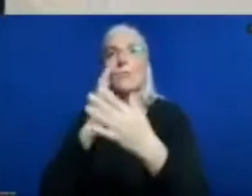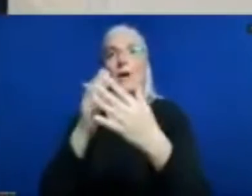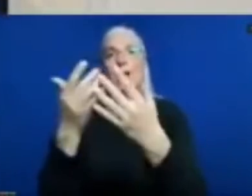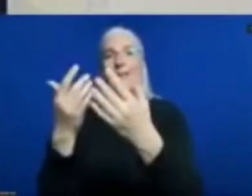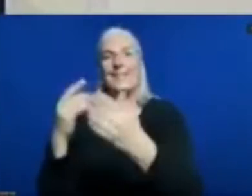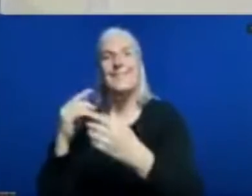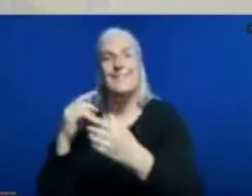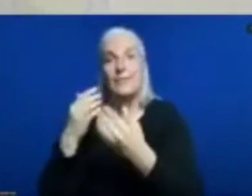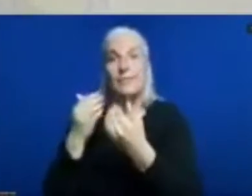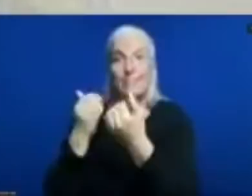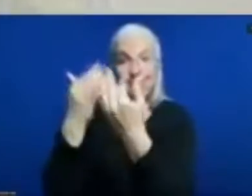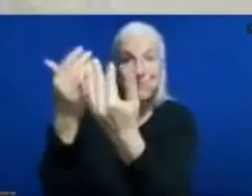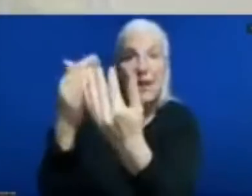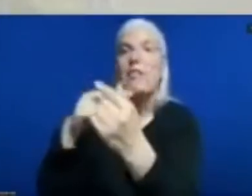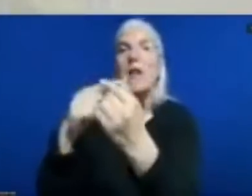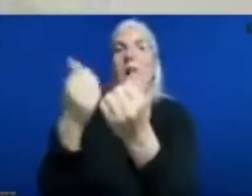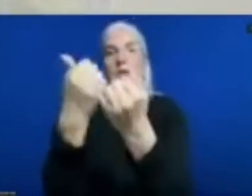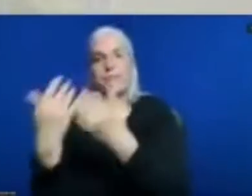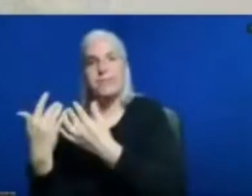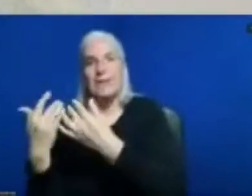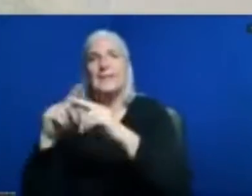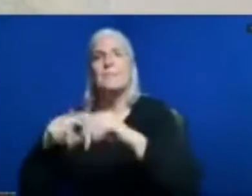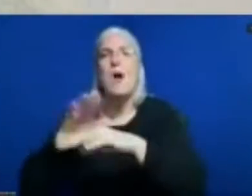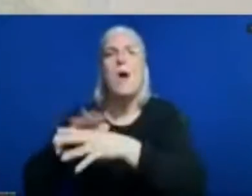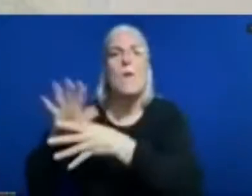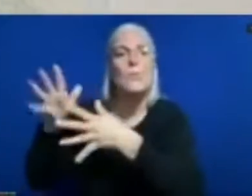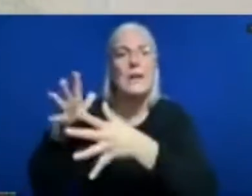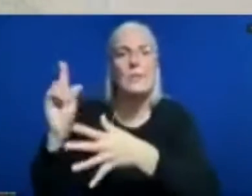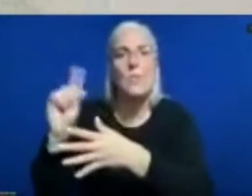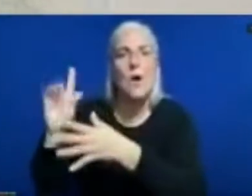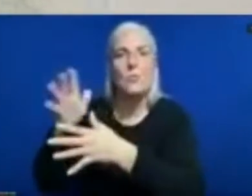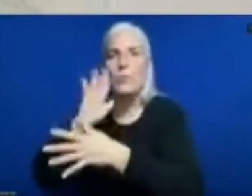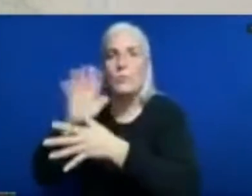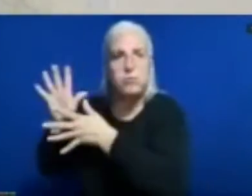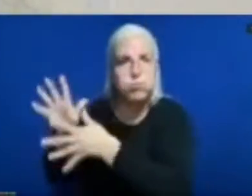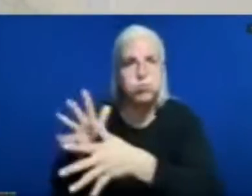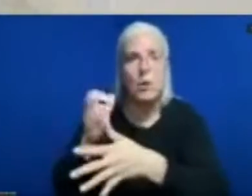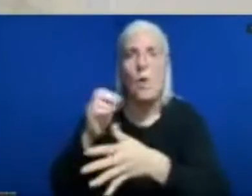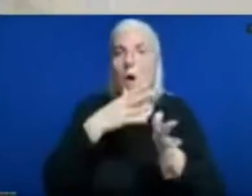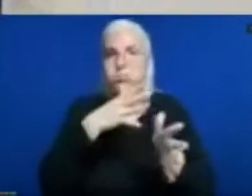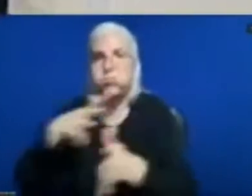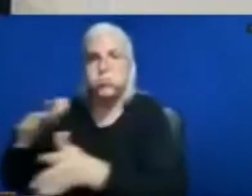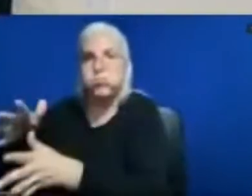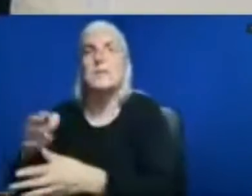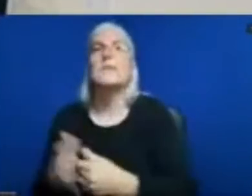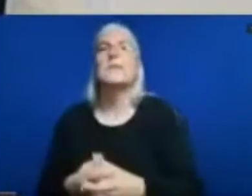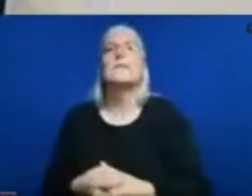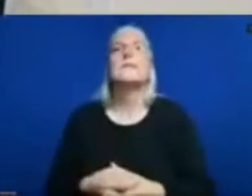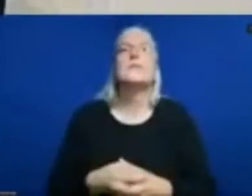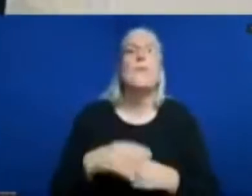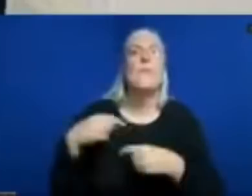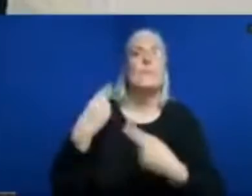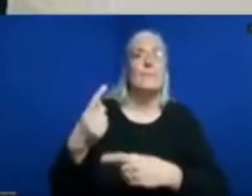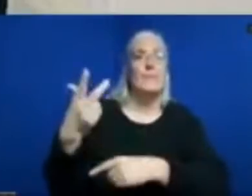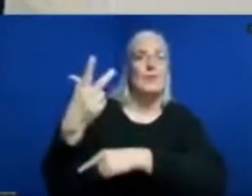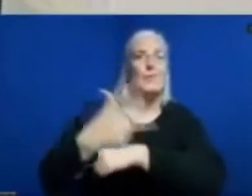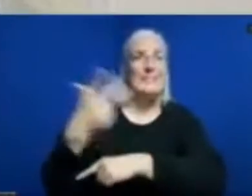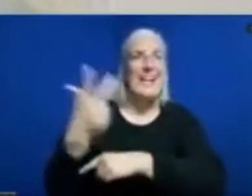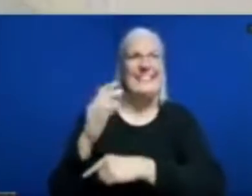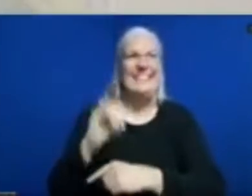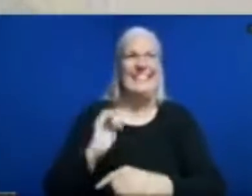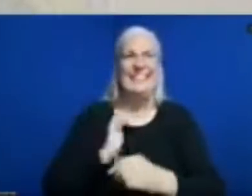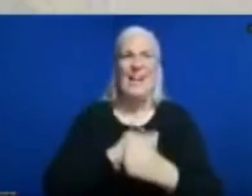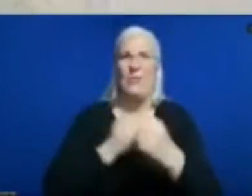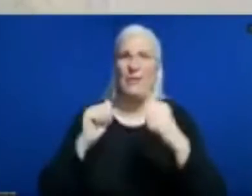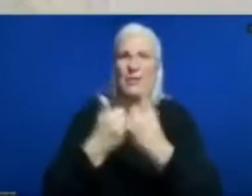to 36 hours as we retain this same wind pattern that we've been in. Coming down the 821 road towards the community of